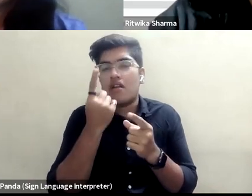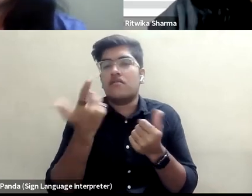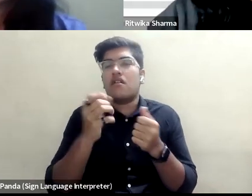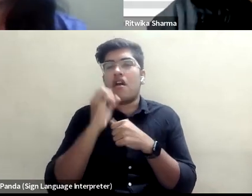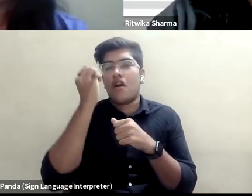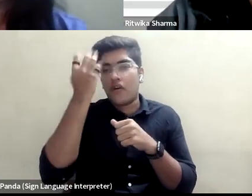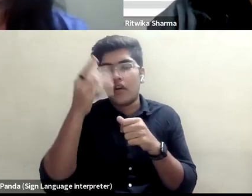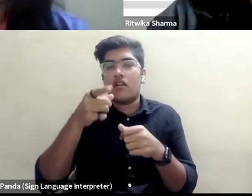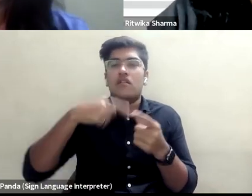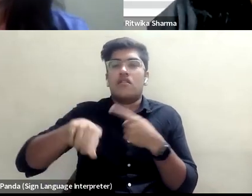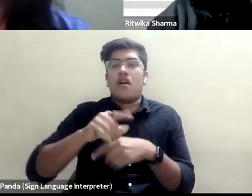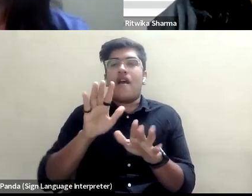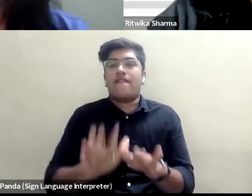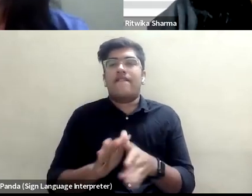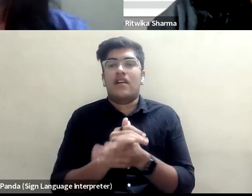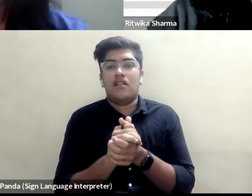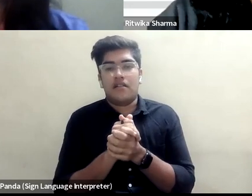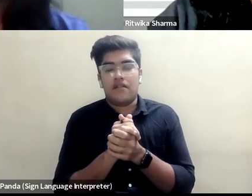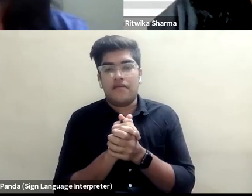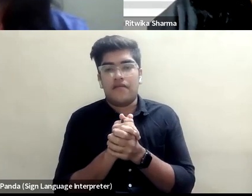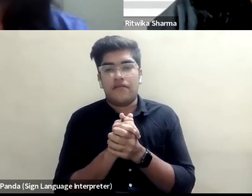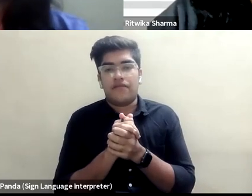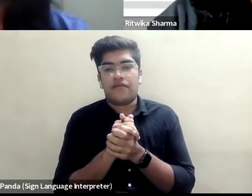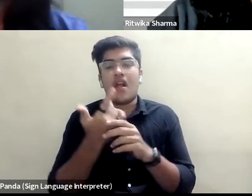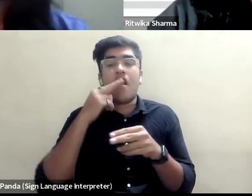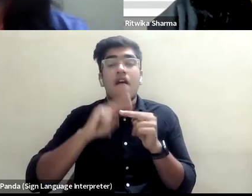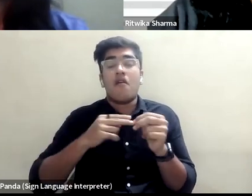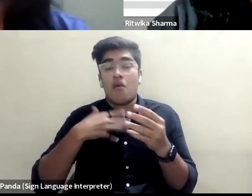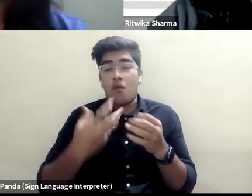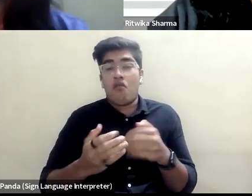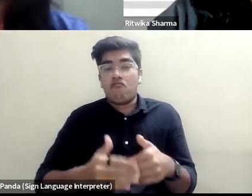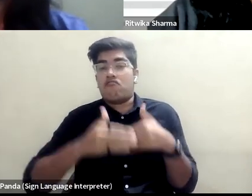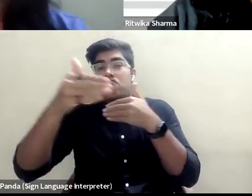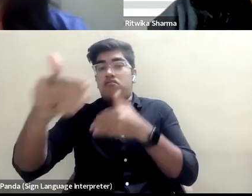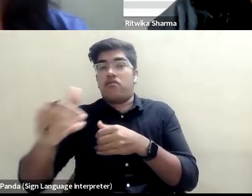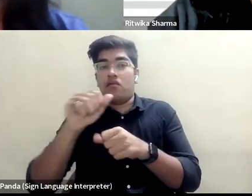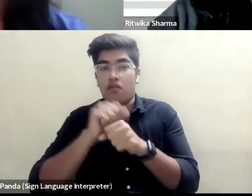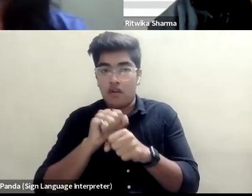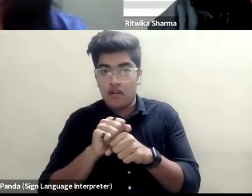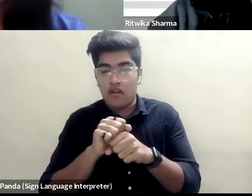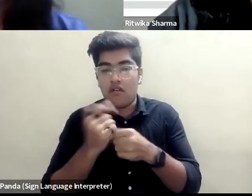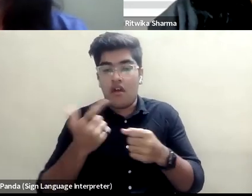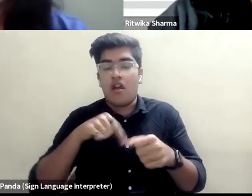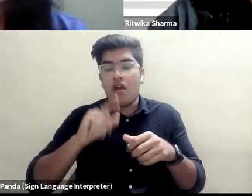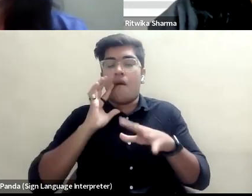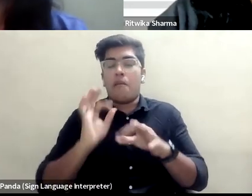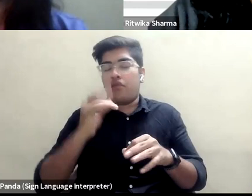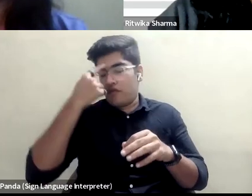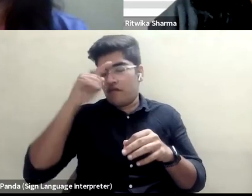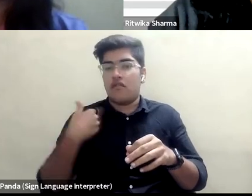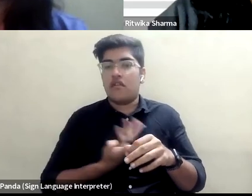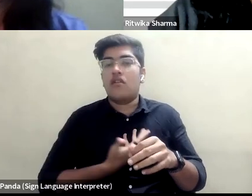have. If we are to take it further, it is important for us at this stage to look